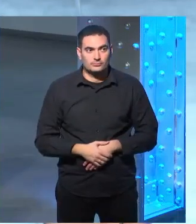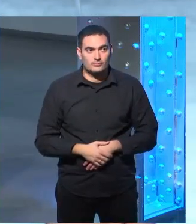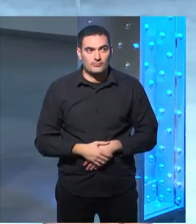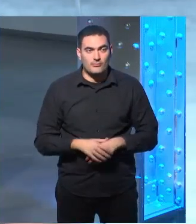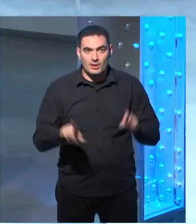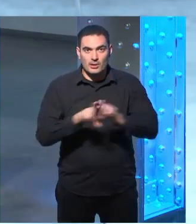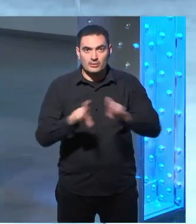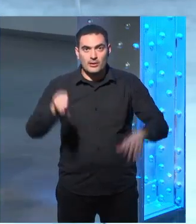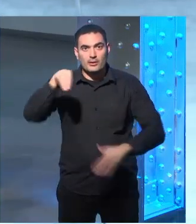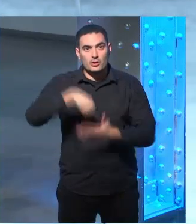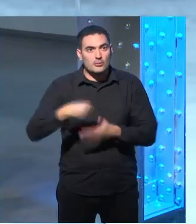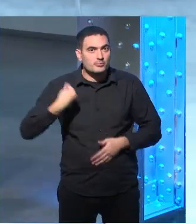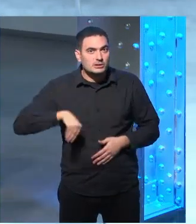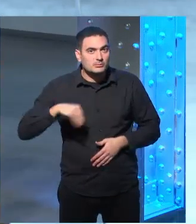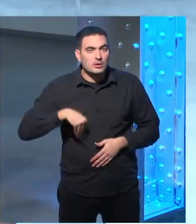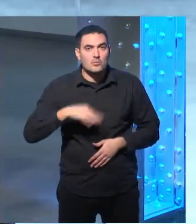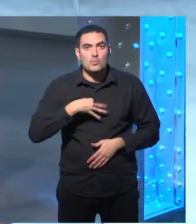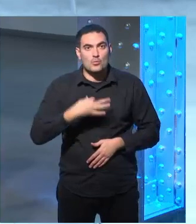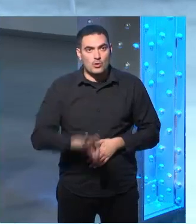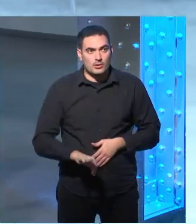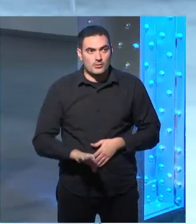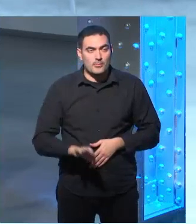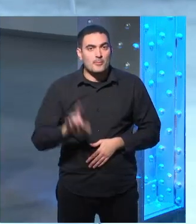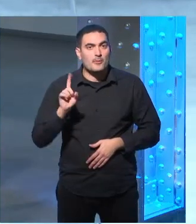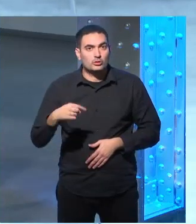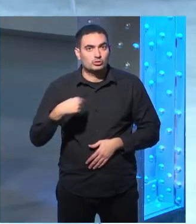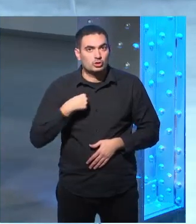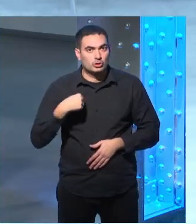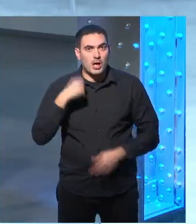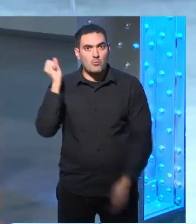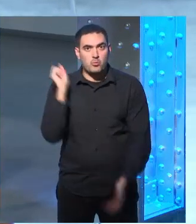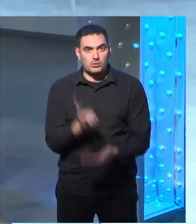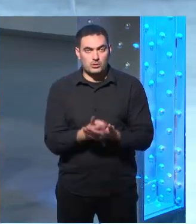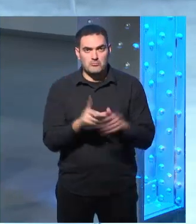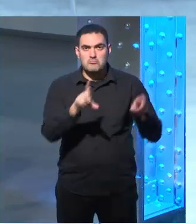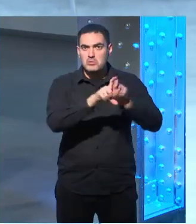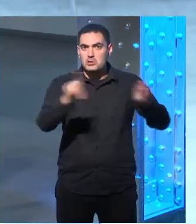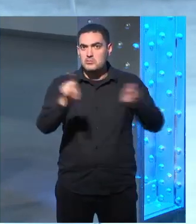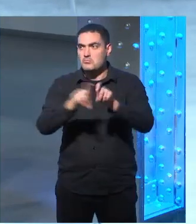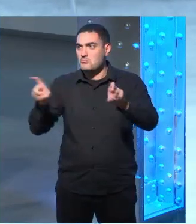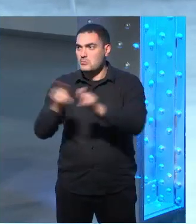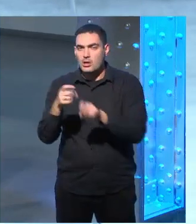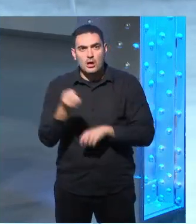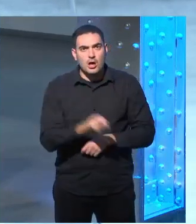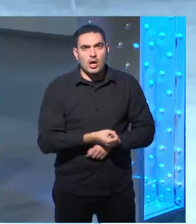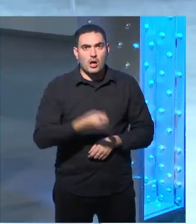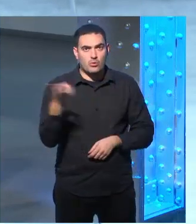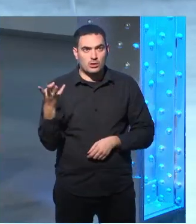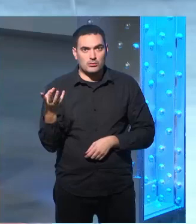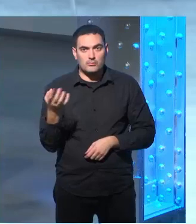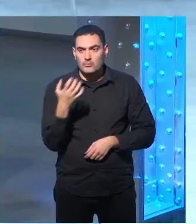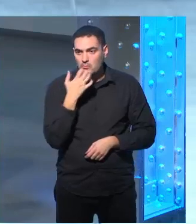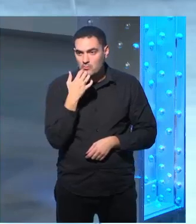times. They could be changing their work within the same company, but I would say that they will